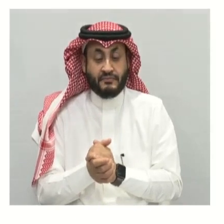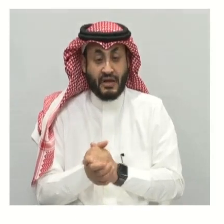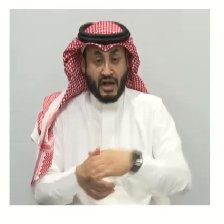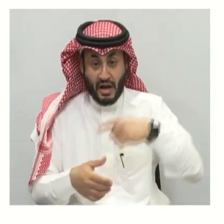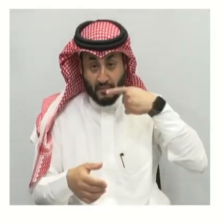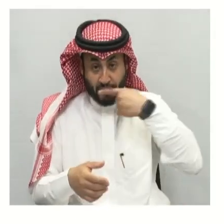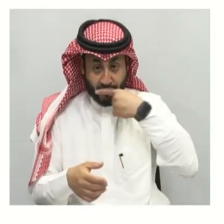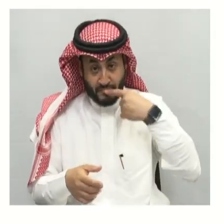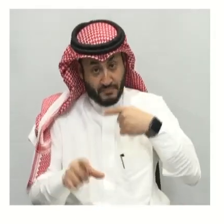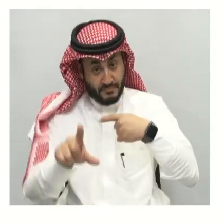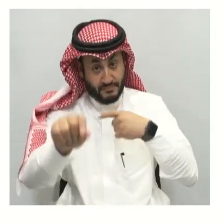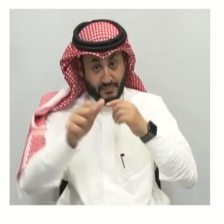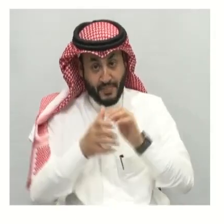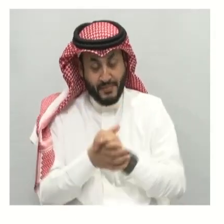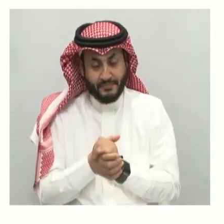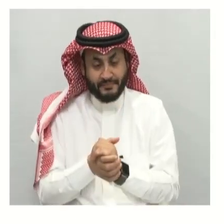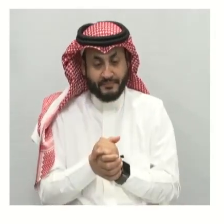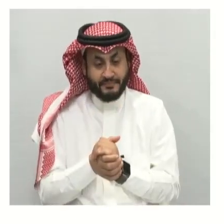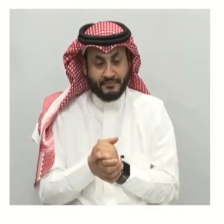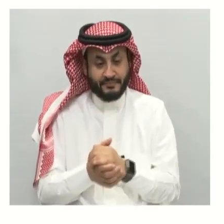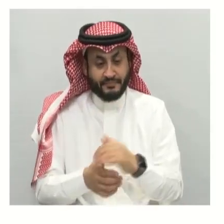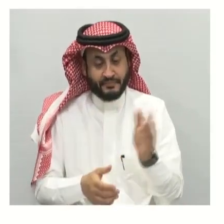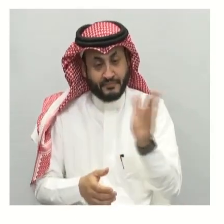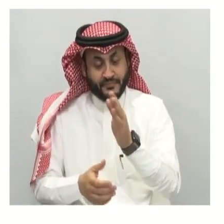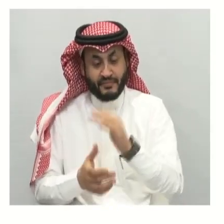brushing his teeth. Excellent. And this boy is